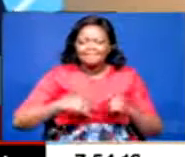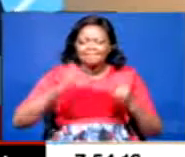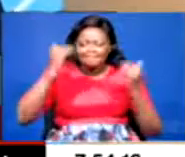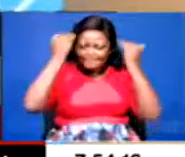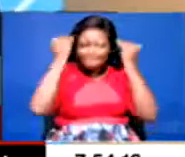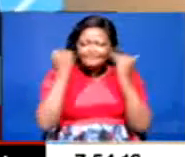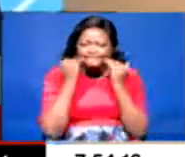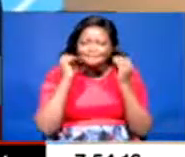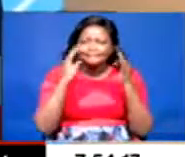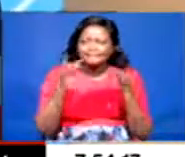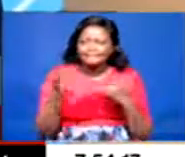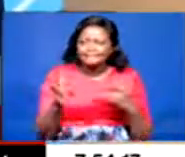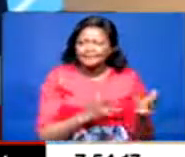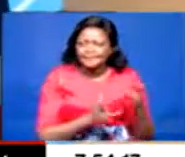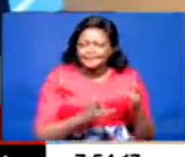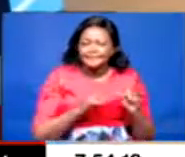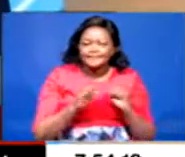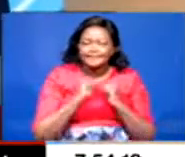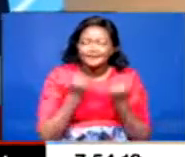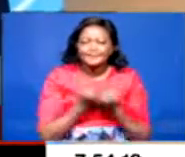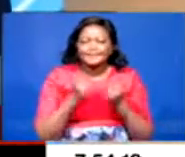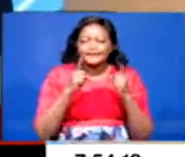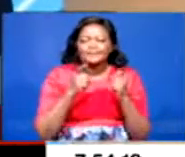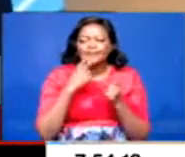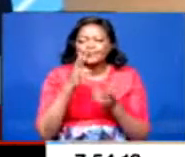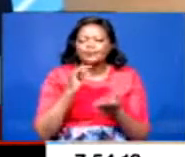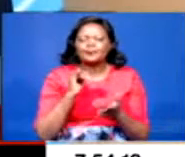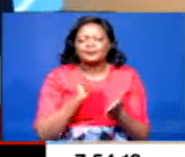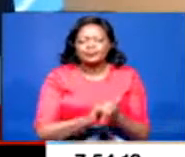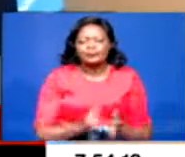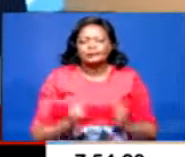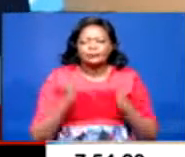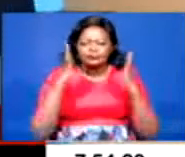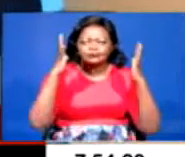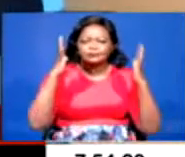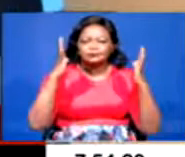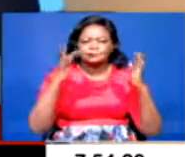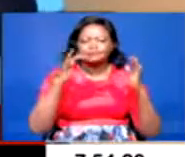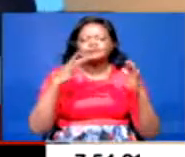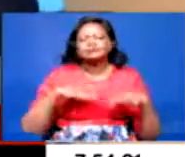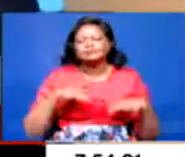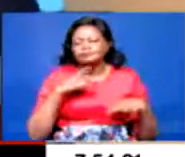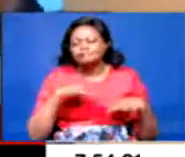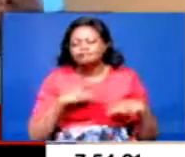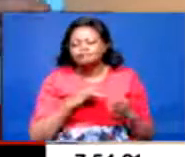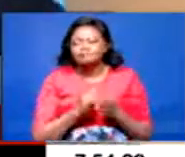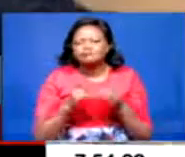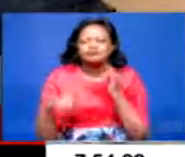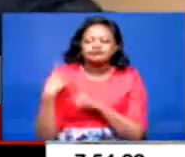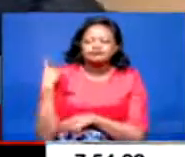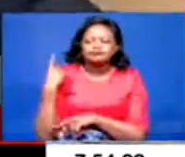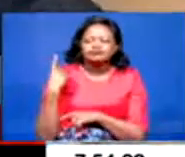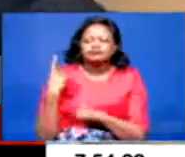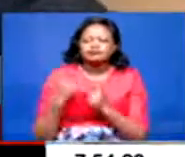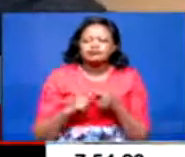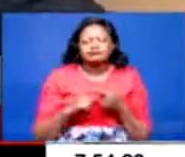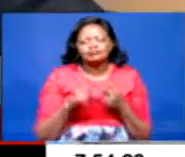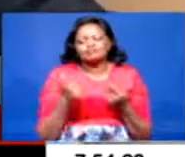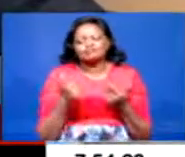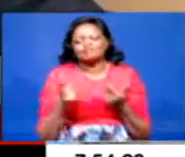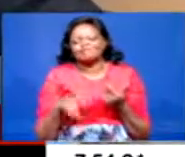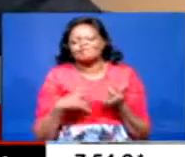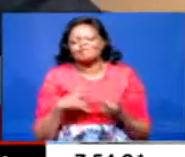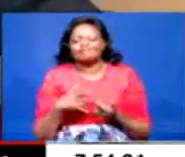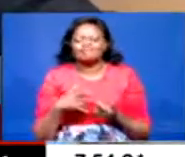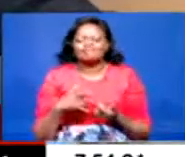you look at social media, you see a form of celebration for those who feel they won and some doom for those who think they lost. Why